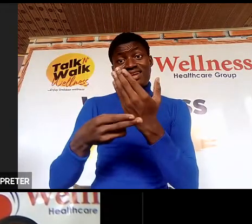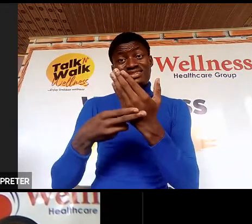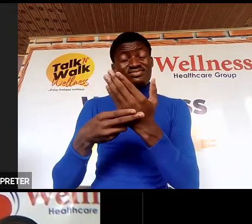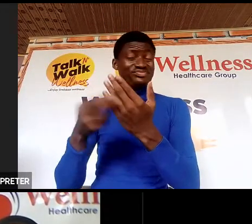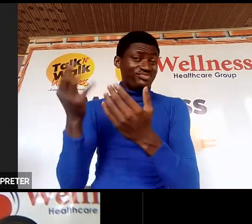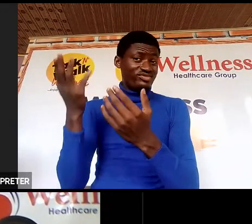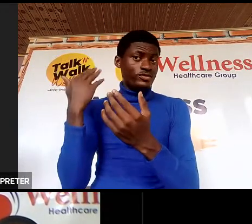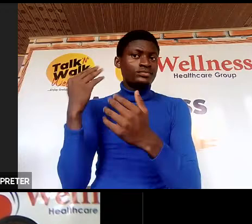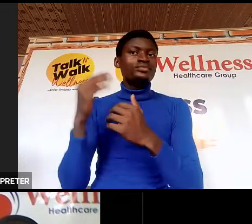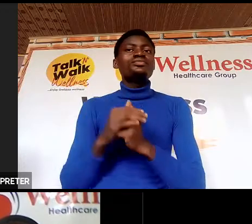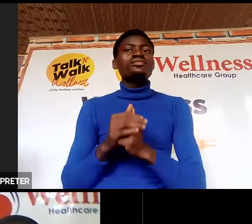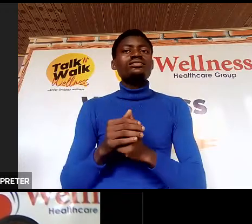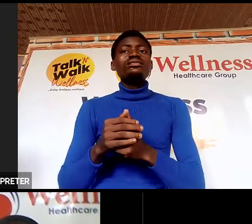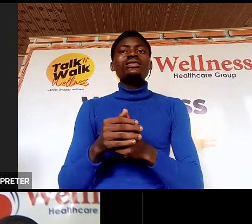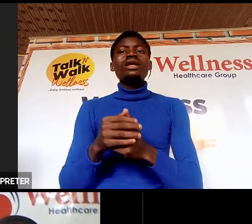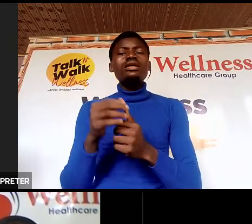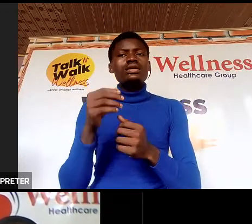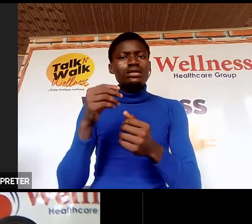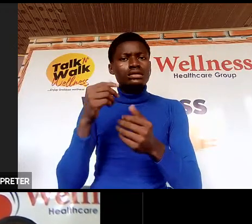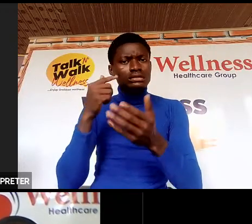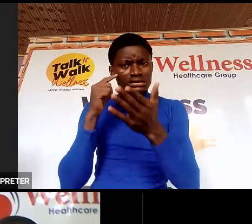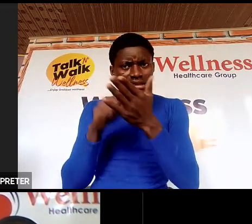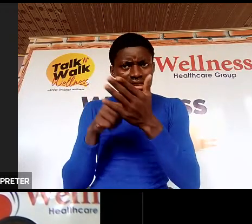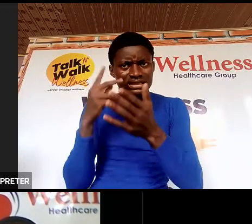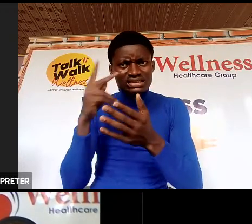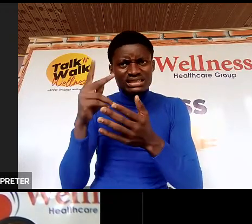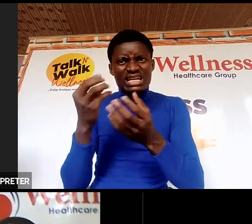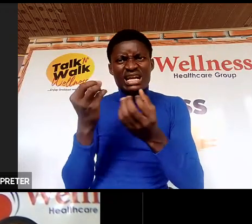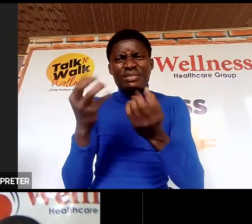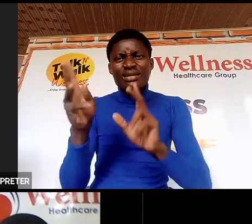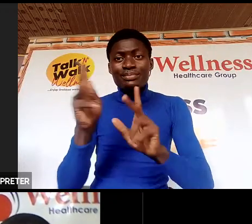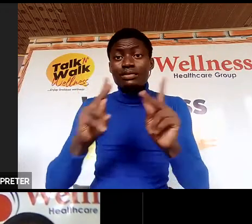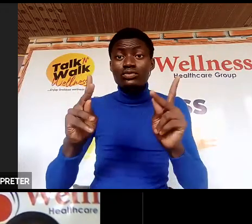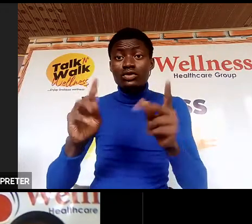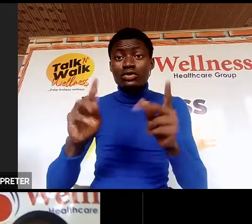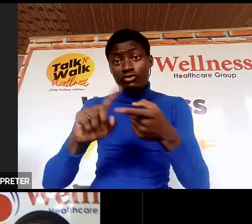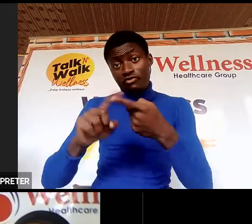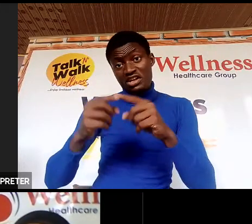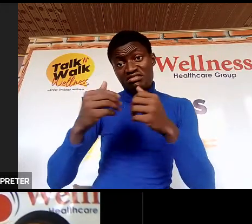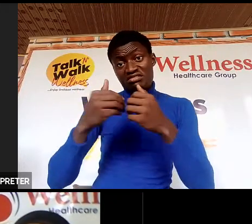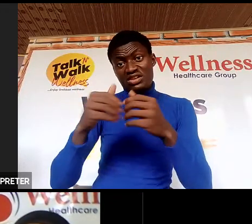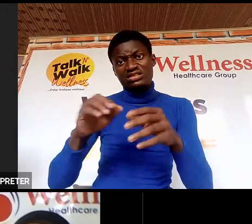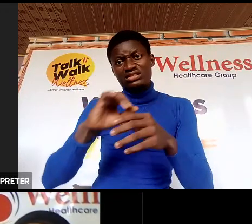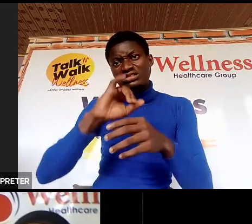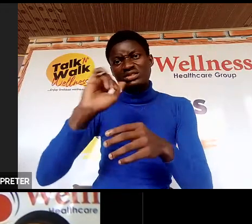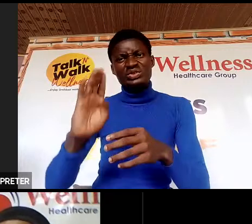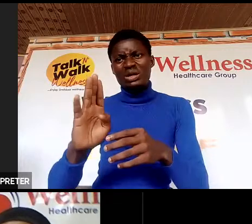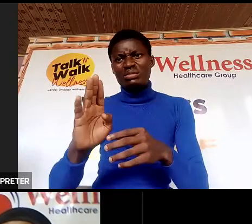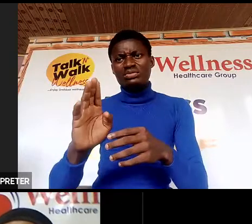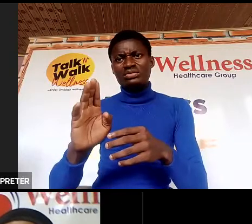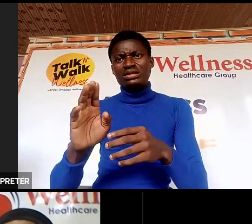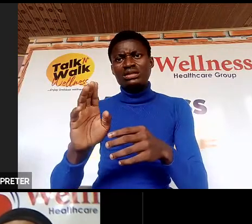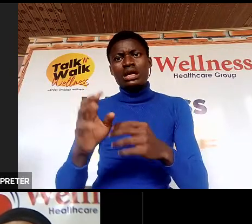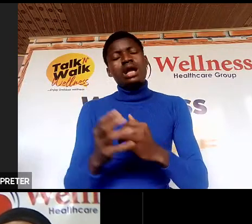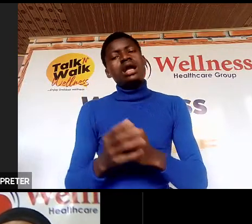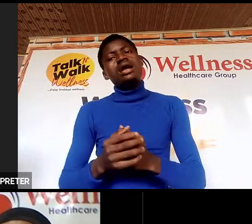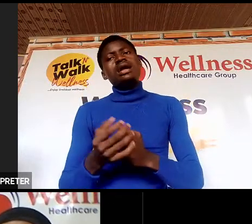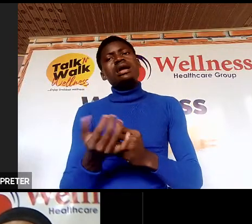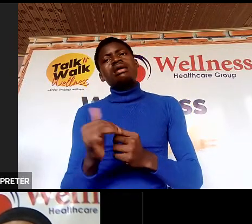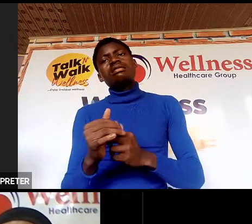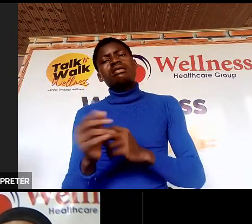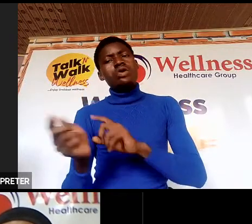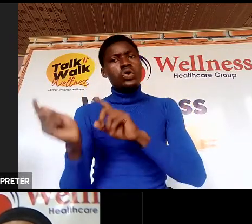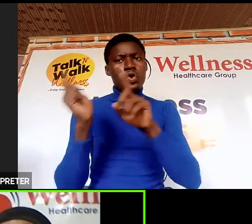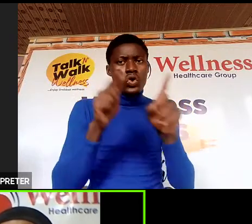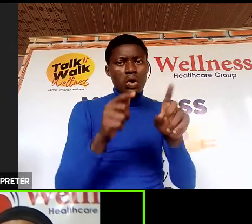of losing their job, they had literally nothing, and they were coming back to the bank to come and be borrowing money, and their quality of life. Great